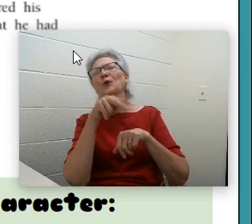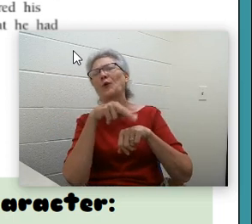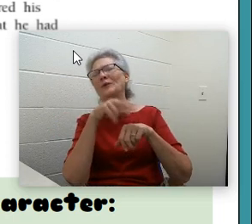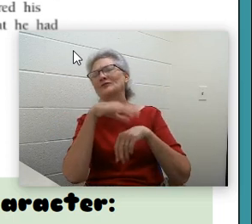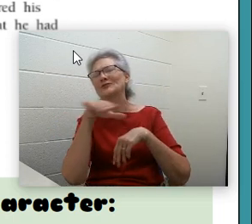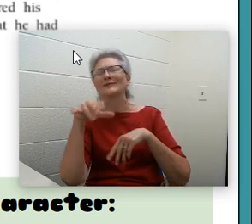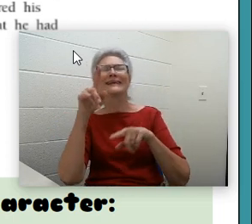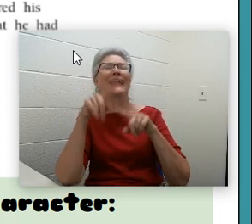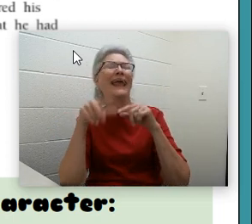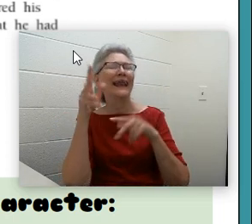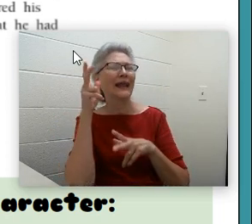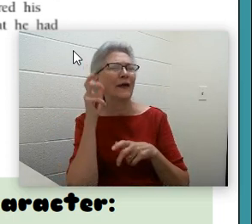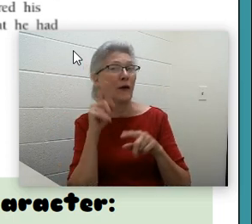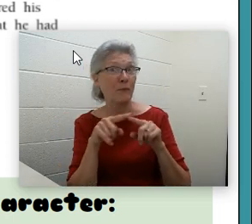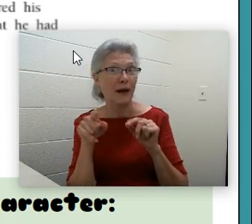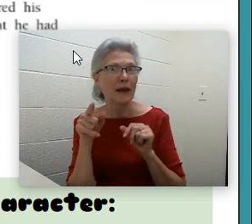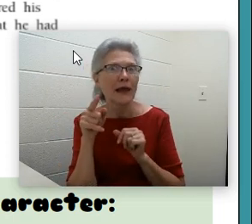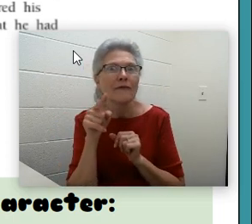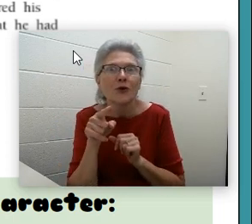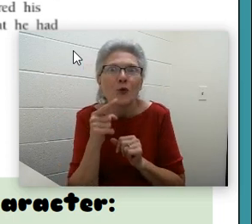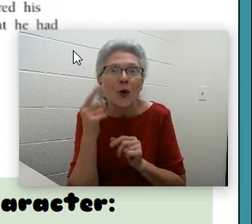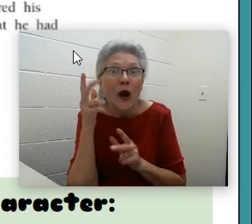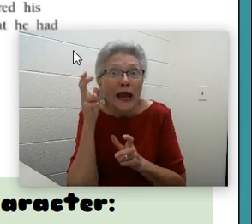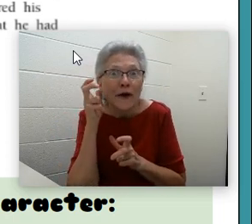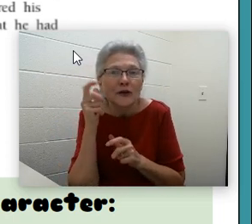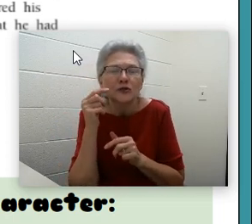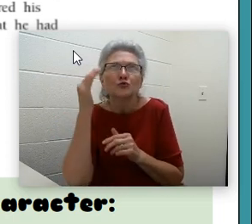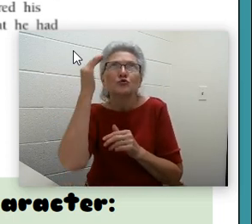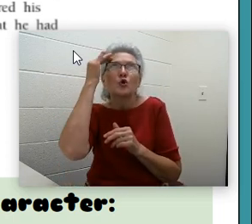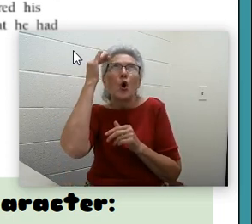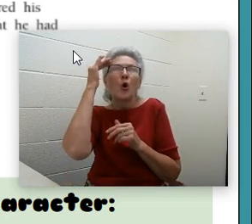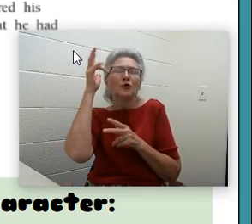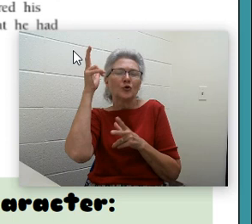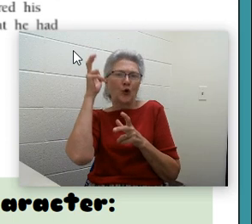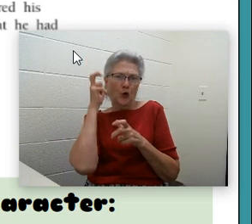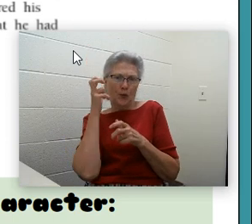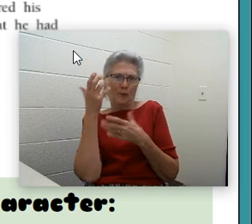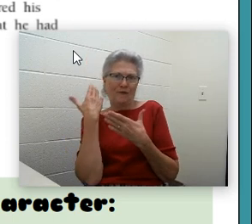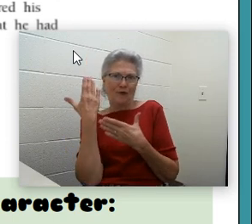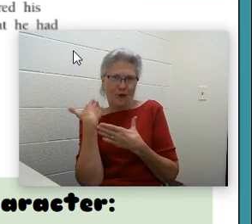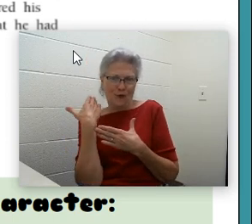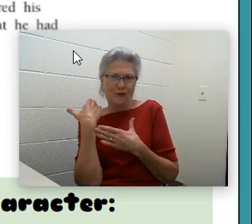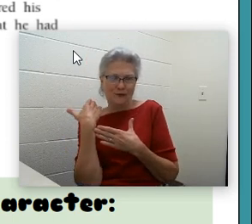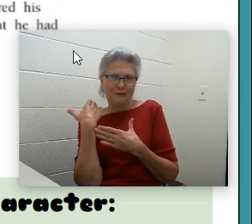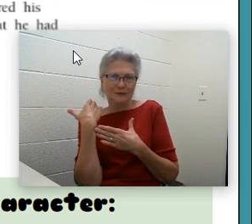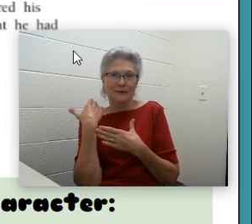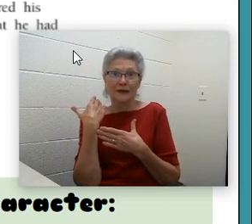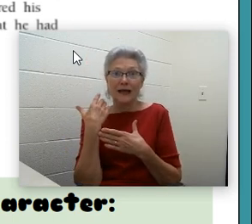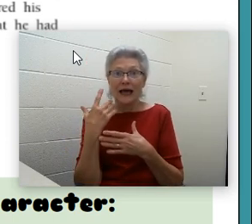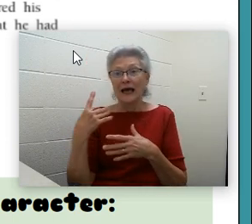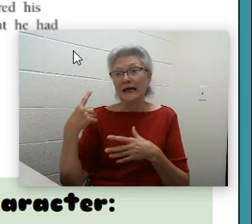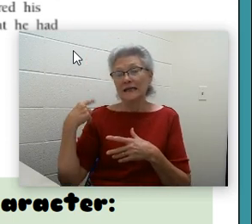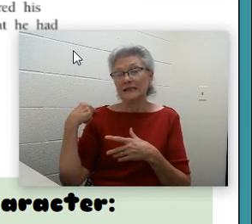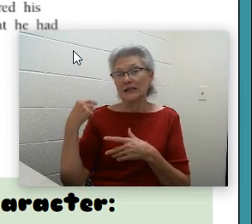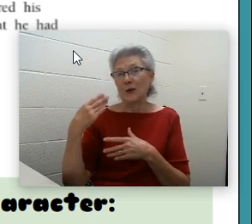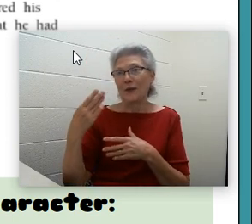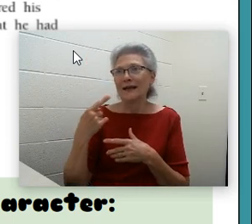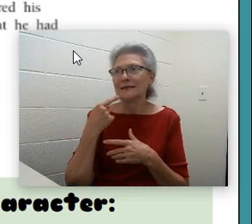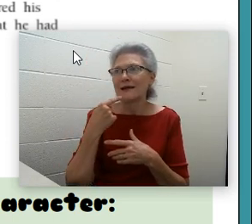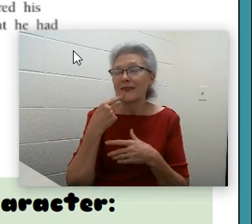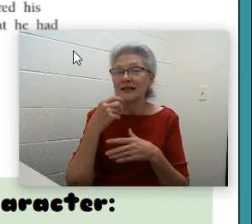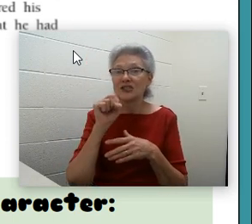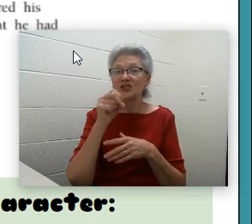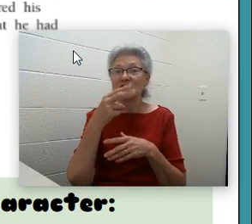hear it, but if you were to hear it, you would know that you'd heard it once before. Tink said that the shadow was